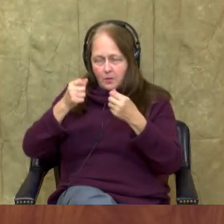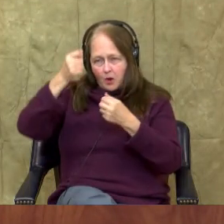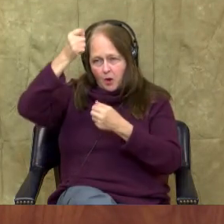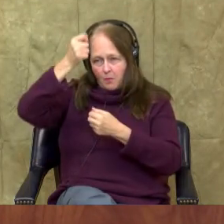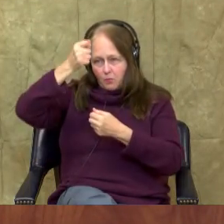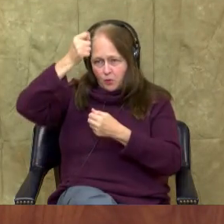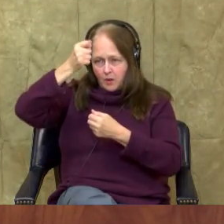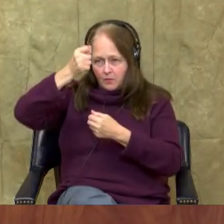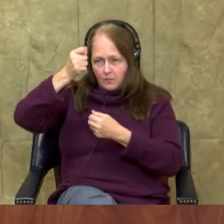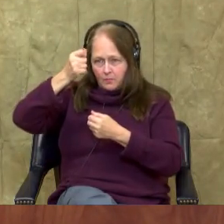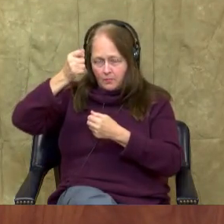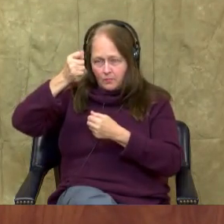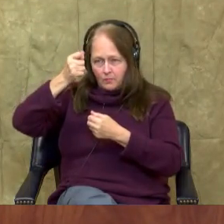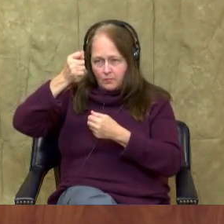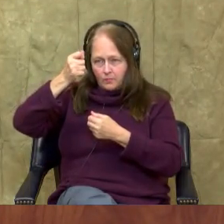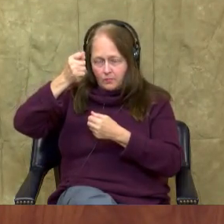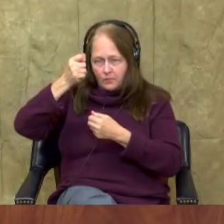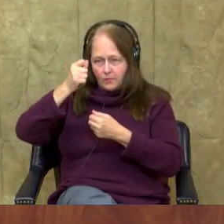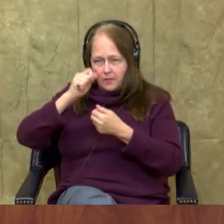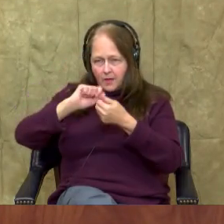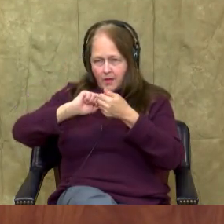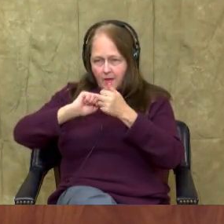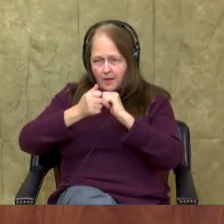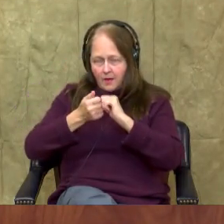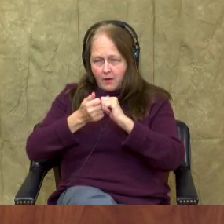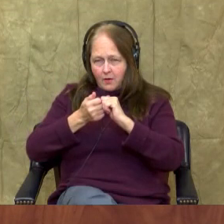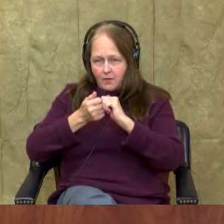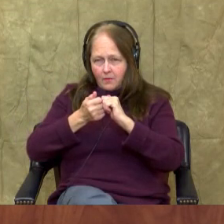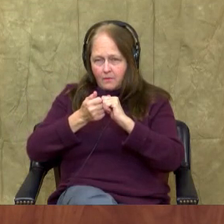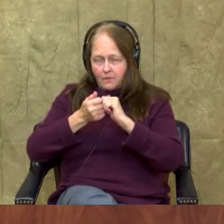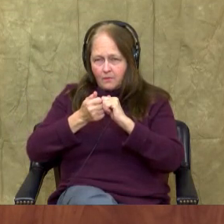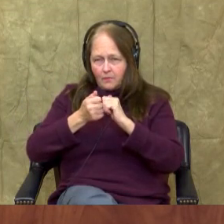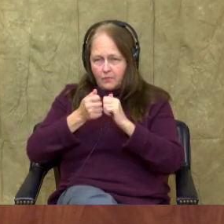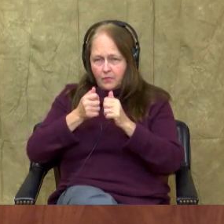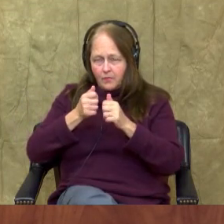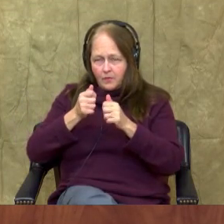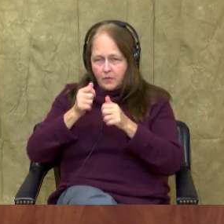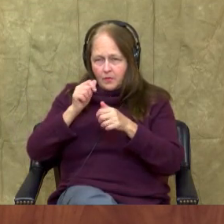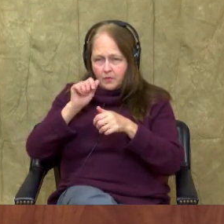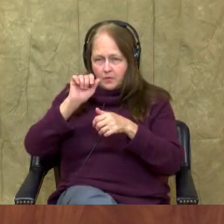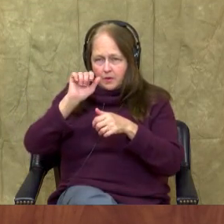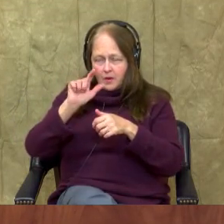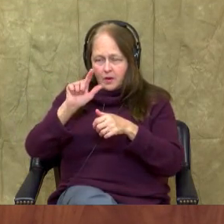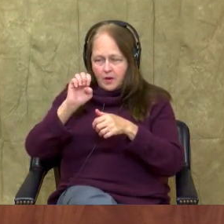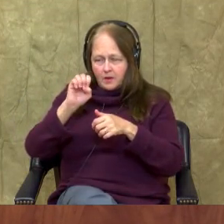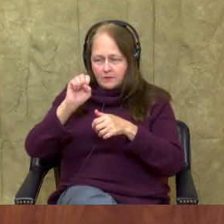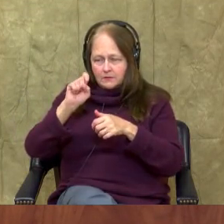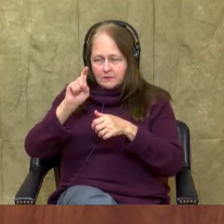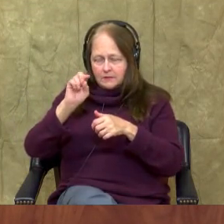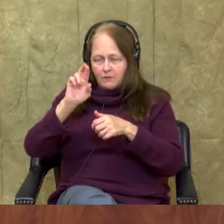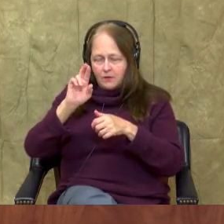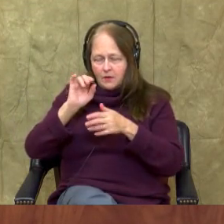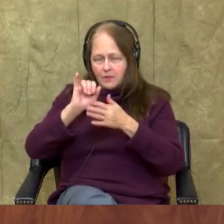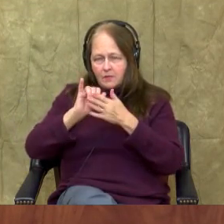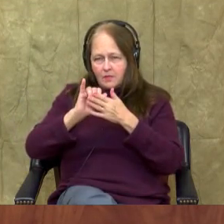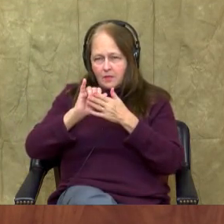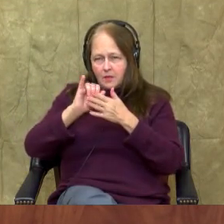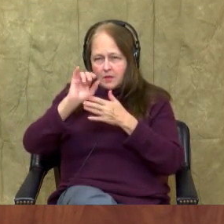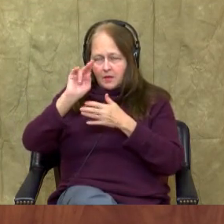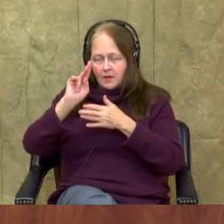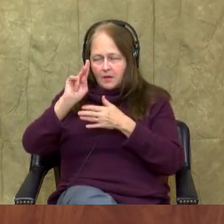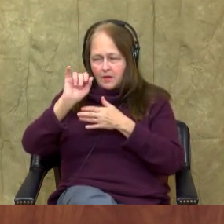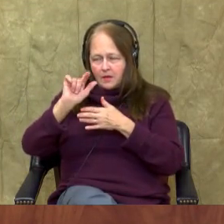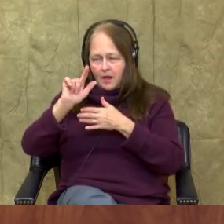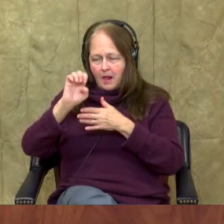umbrella. Unlike Kyle, who is a conformer and a follower, LeCedric is a maverick. Now, if Kyle is